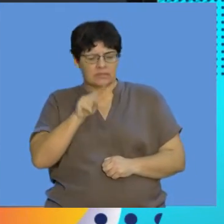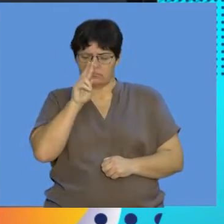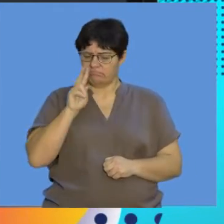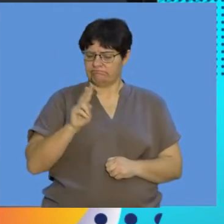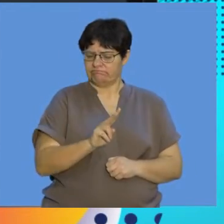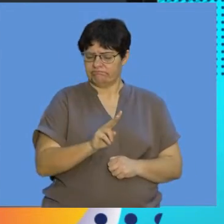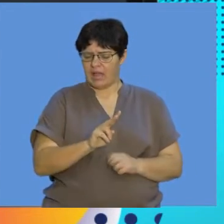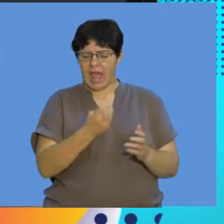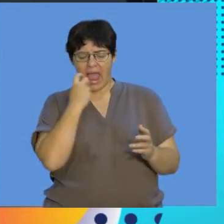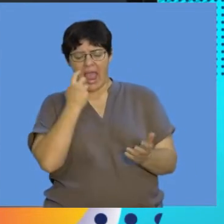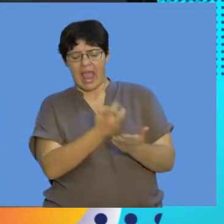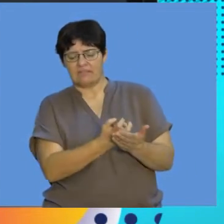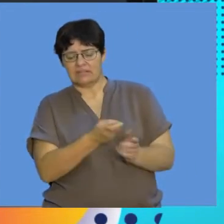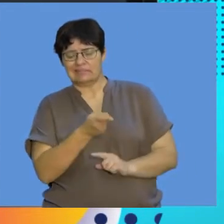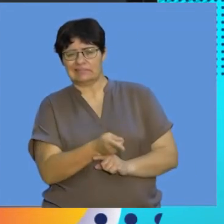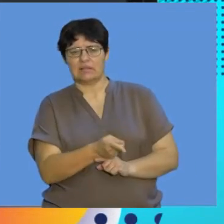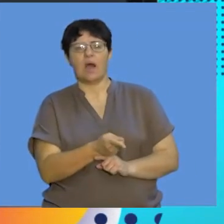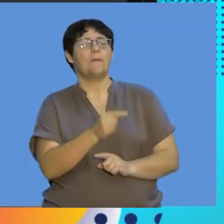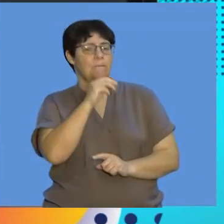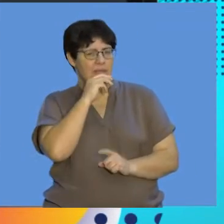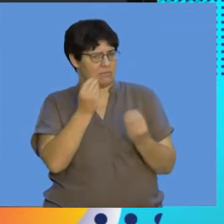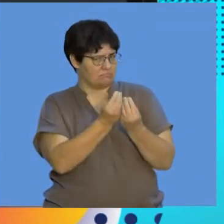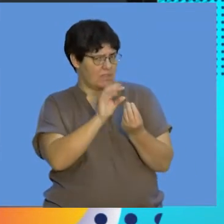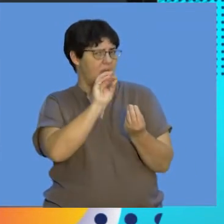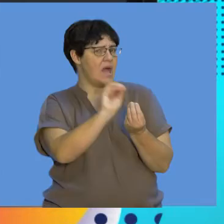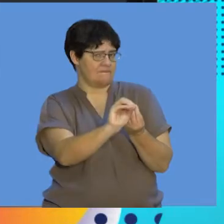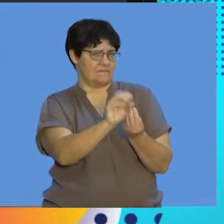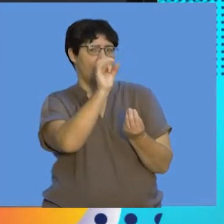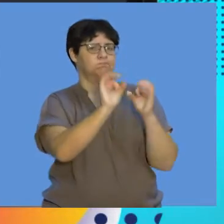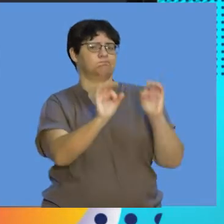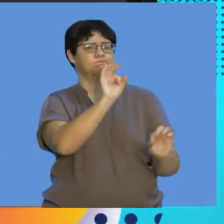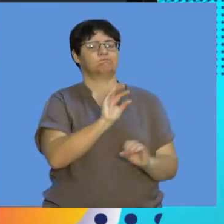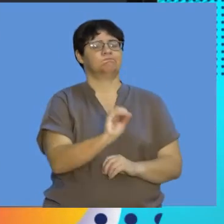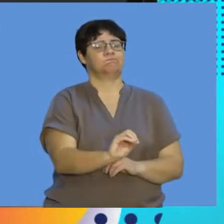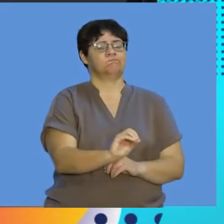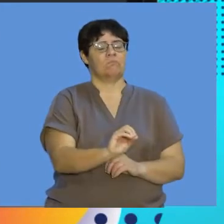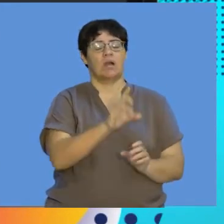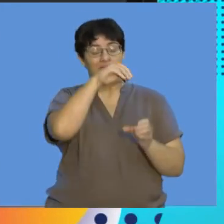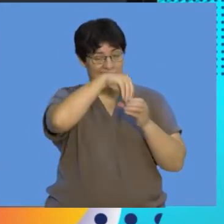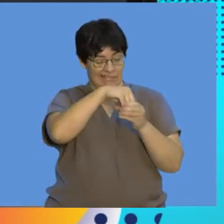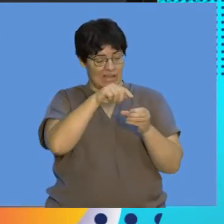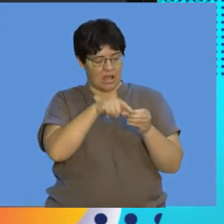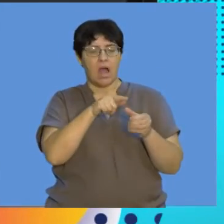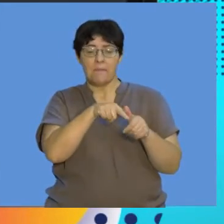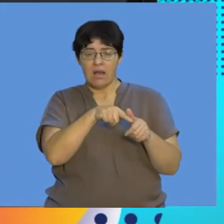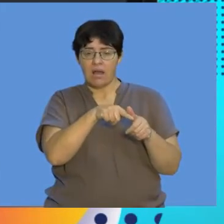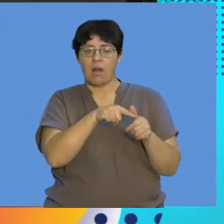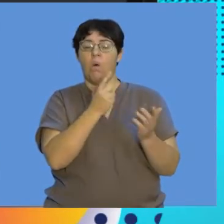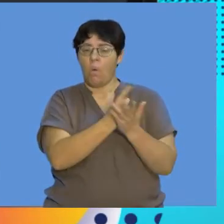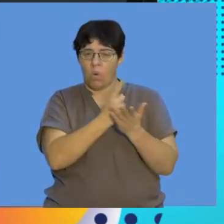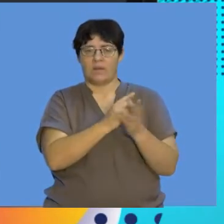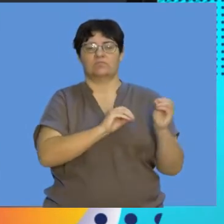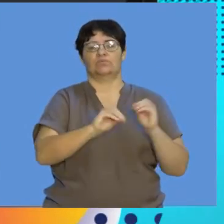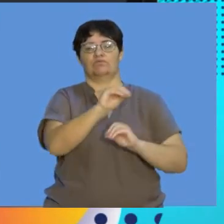that suggests that indeed matter consists of particles, and that these particles are actually in a in a